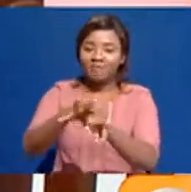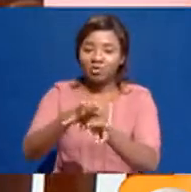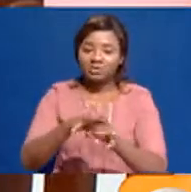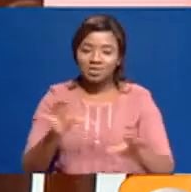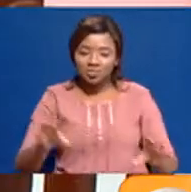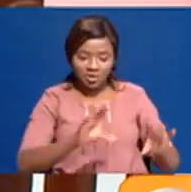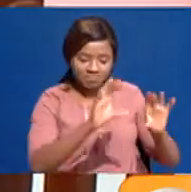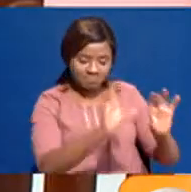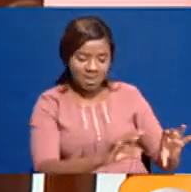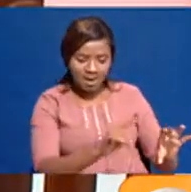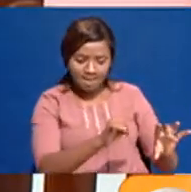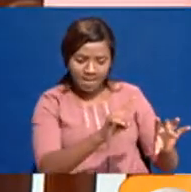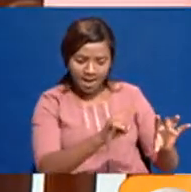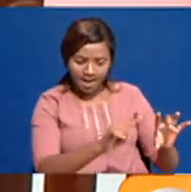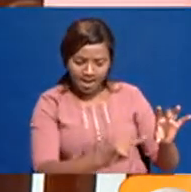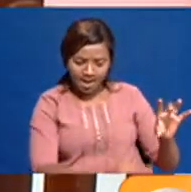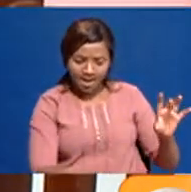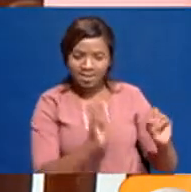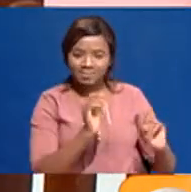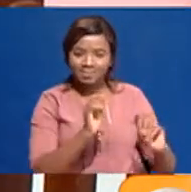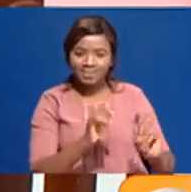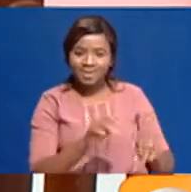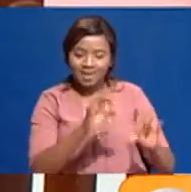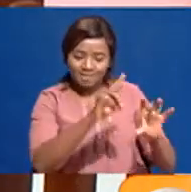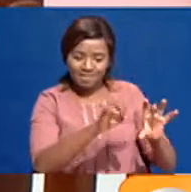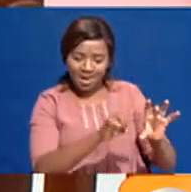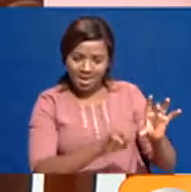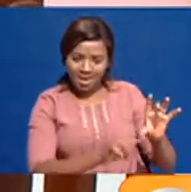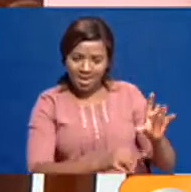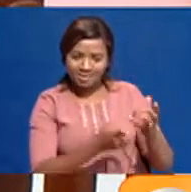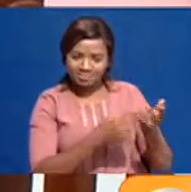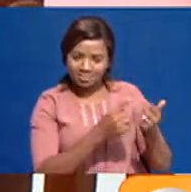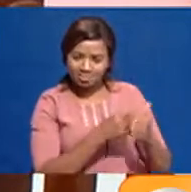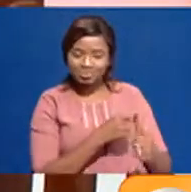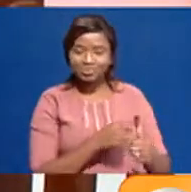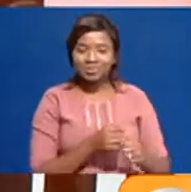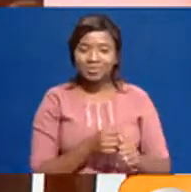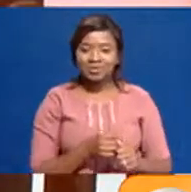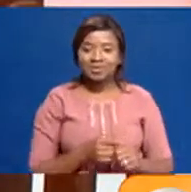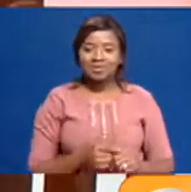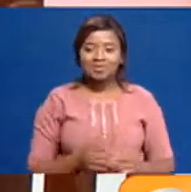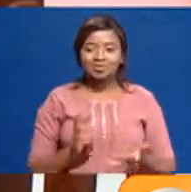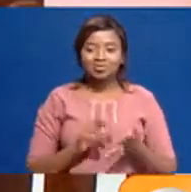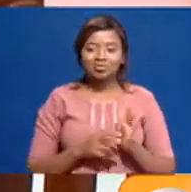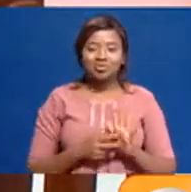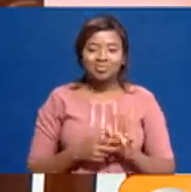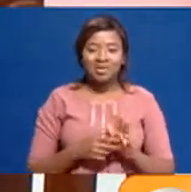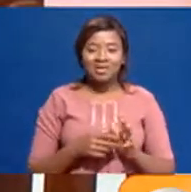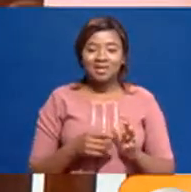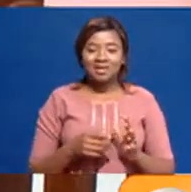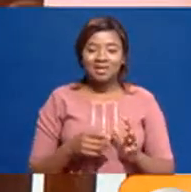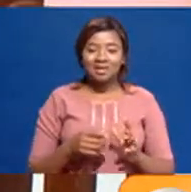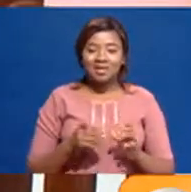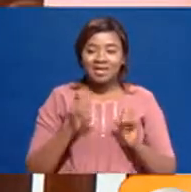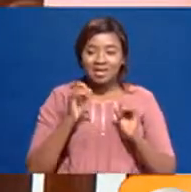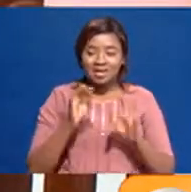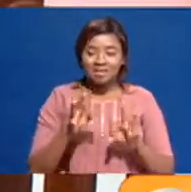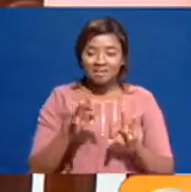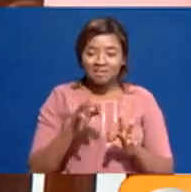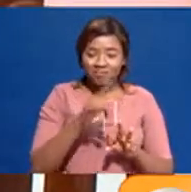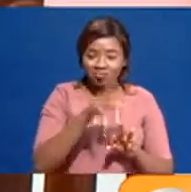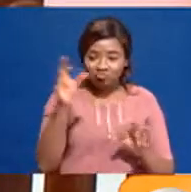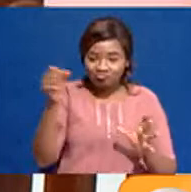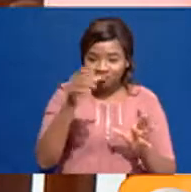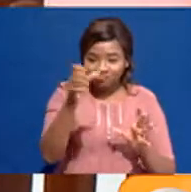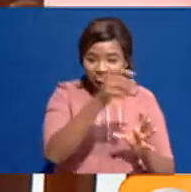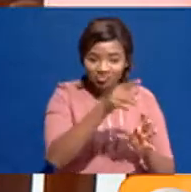you count like this. Yeah. If you are counting, then the rigging would take place around there. But the minute you recruit tellers,